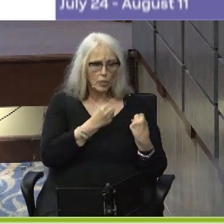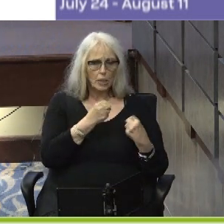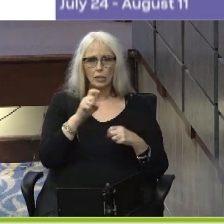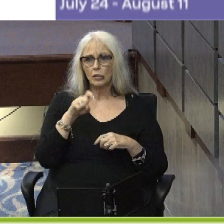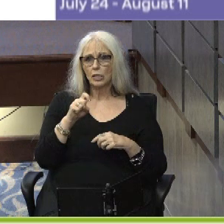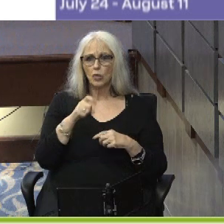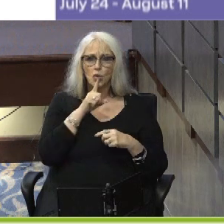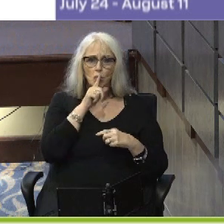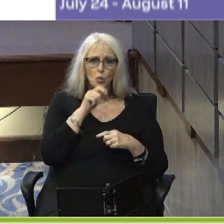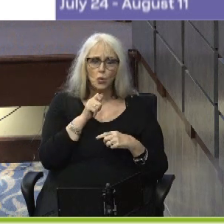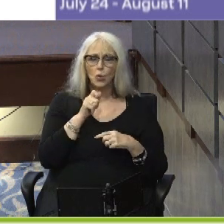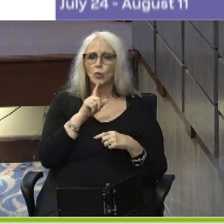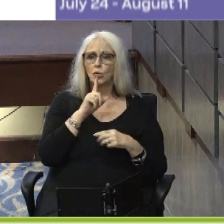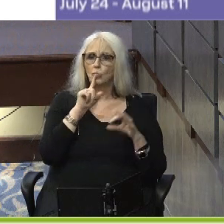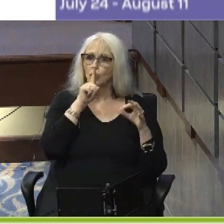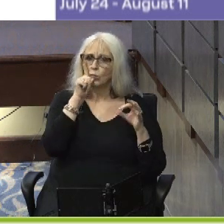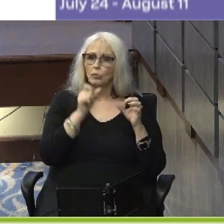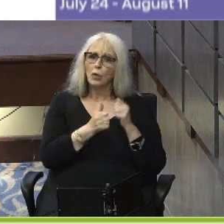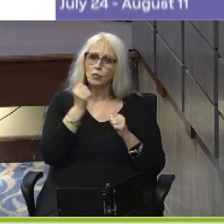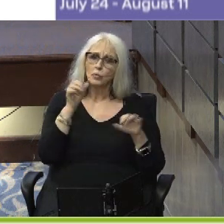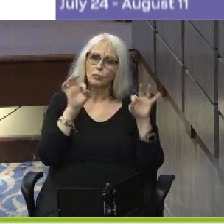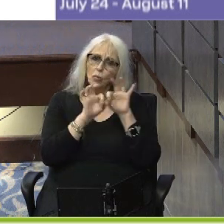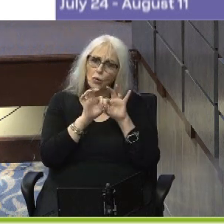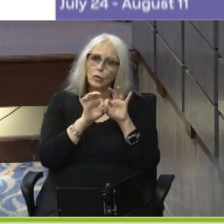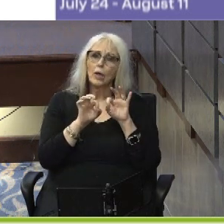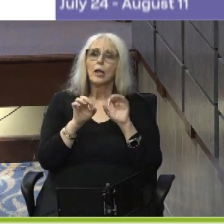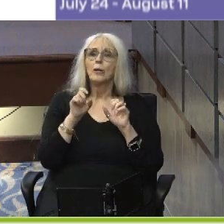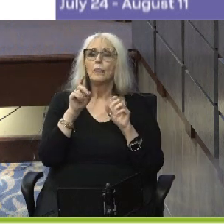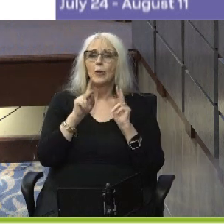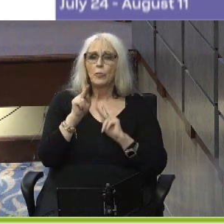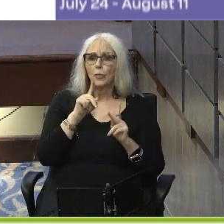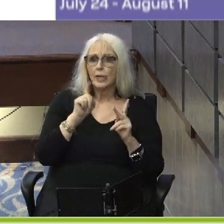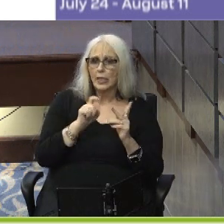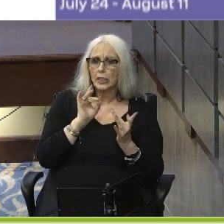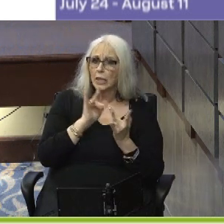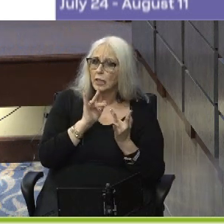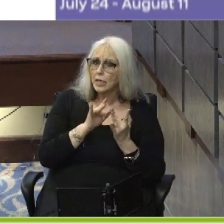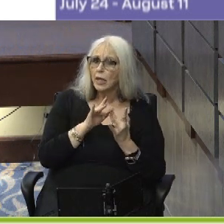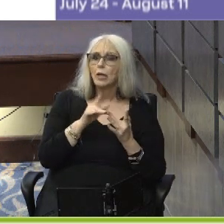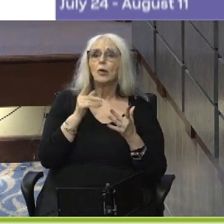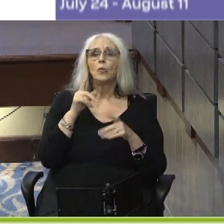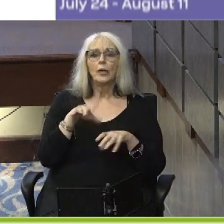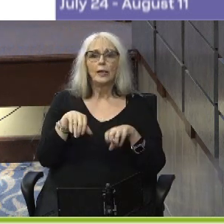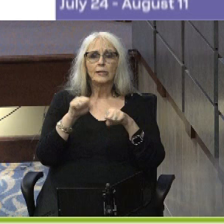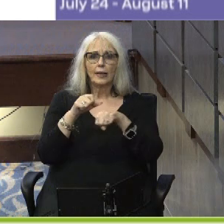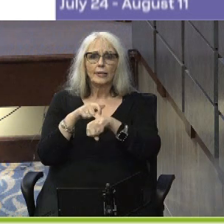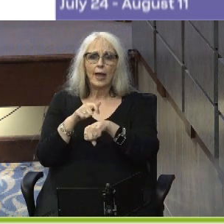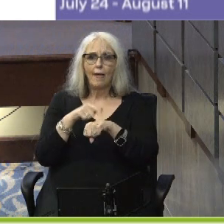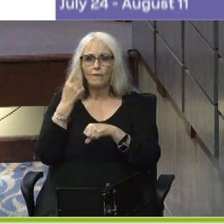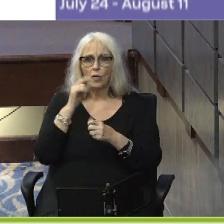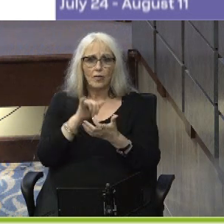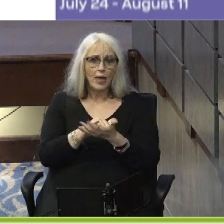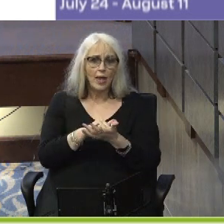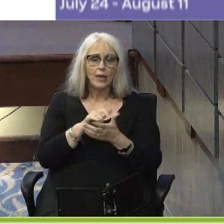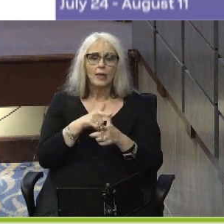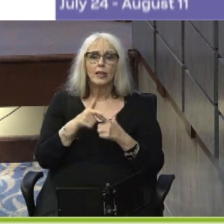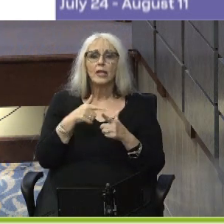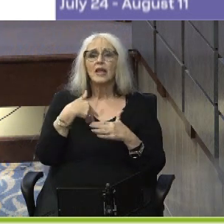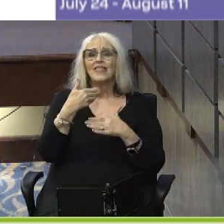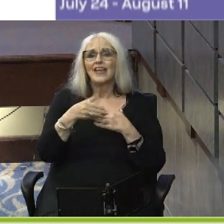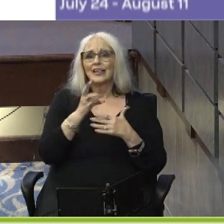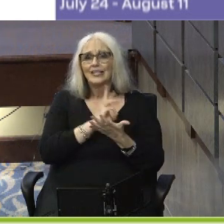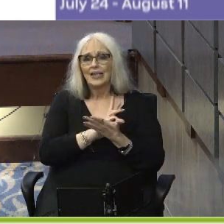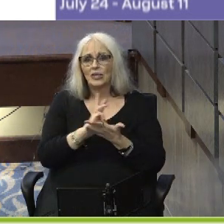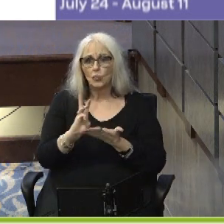key stakeholders that we need to reach out to. So we spend some time preparing for that, and then really spend the next sort of 6 weeks really